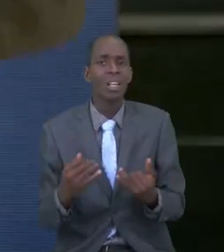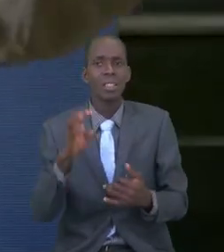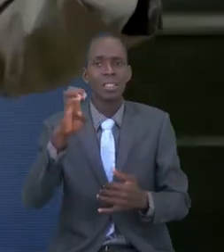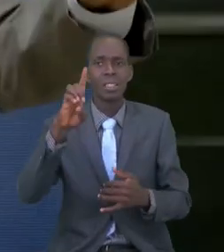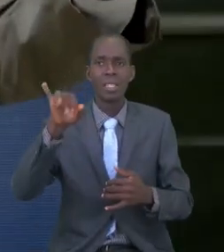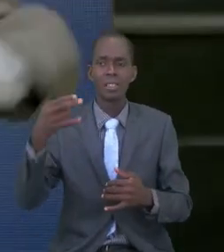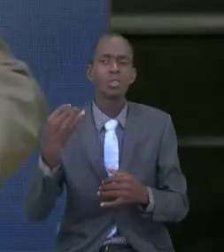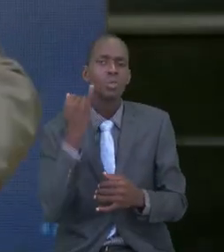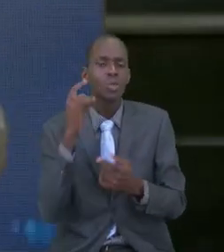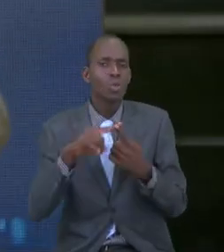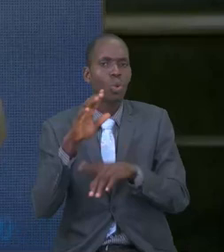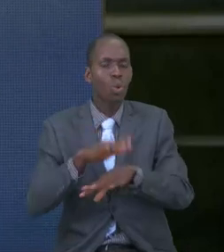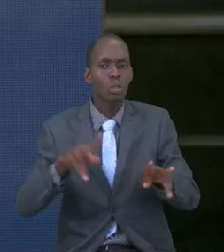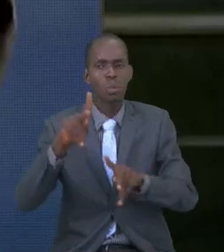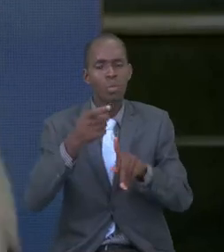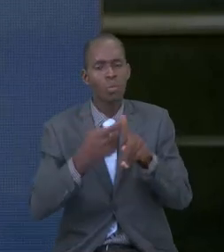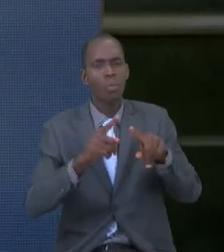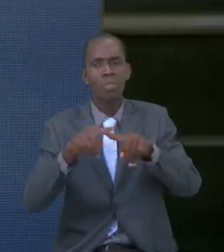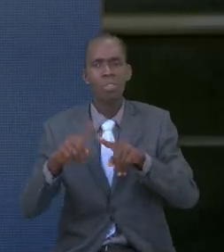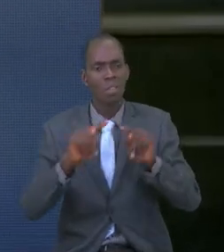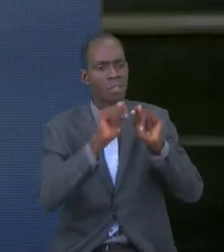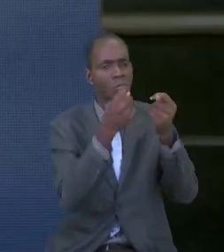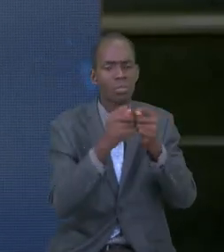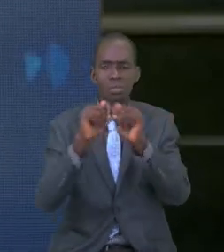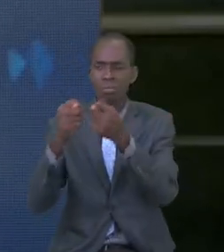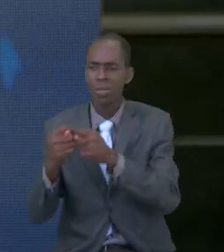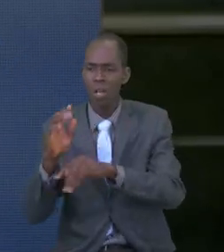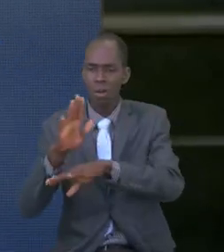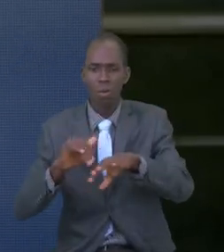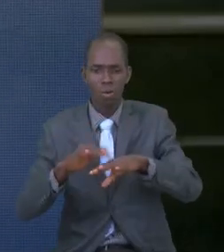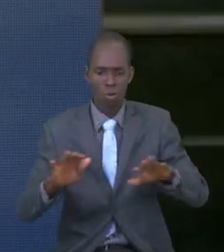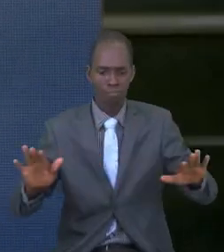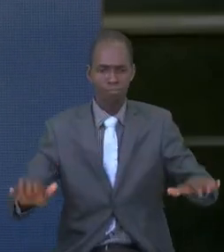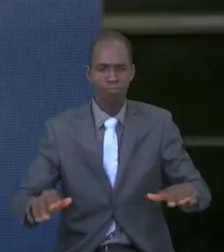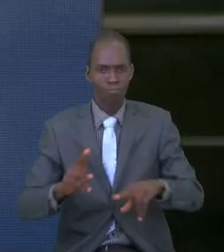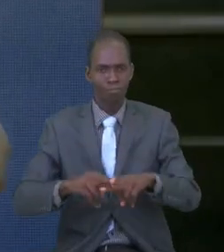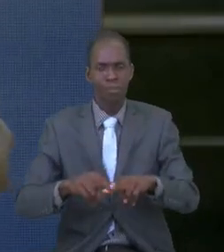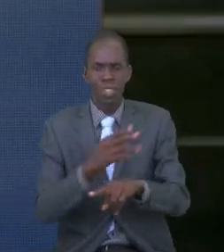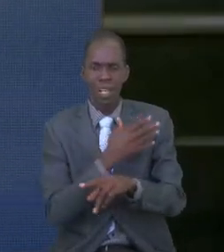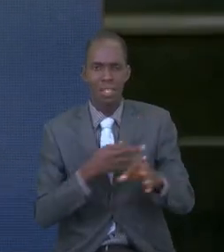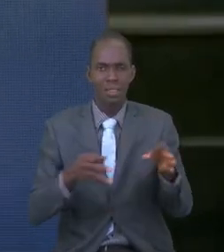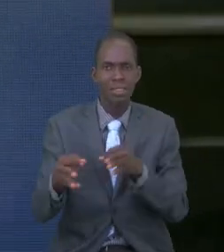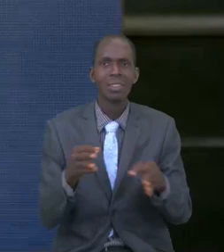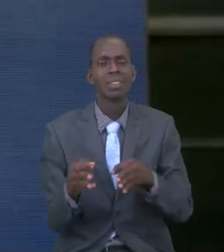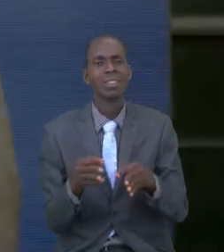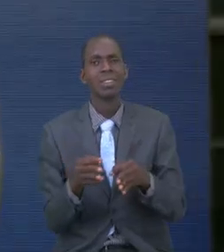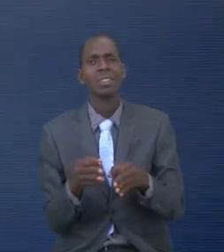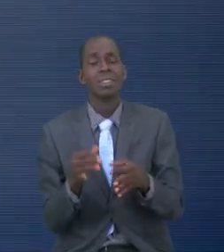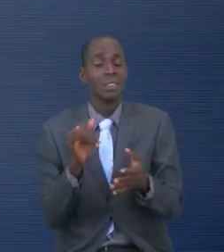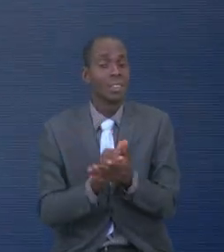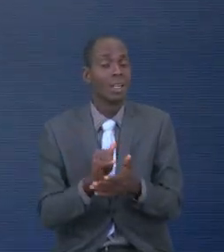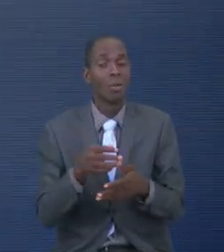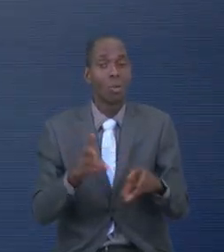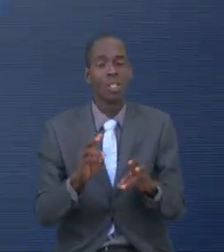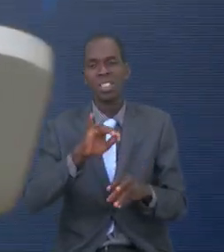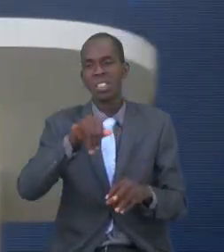from tribe to tribe and reveal to them the word of God. Jezebel blocked his view. This should be the time